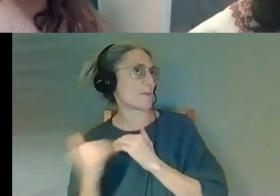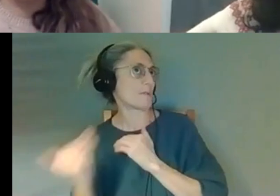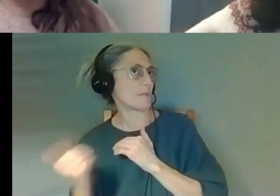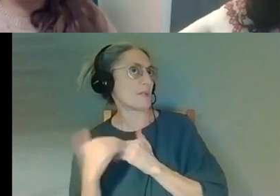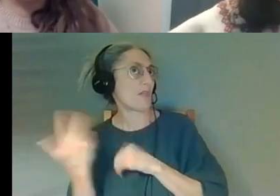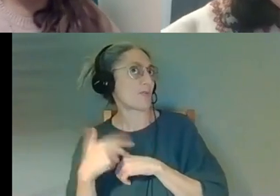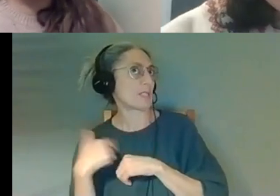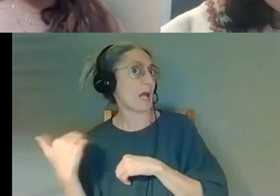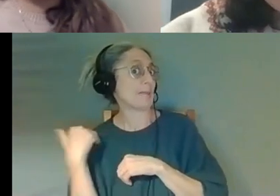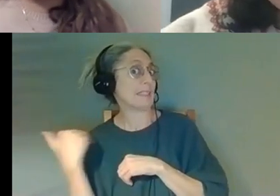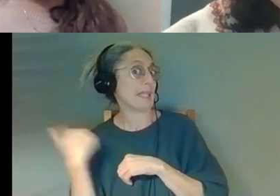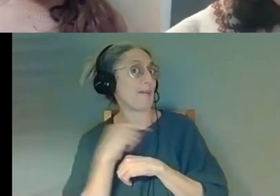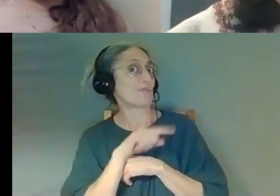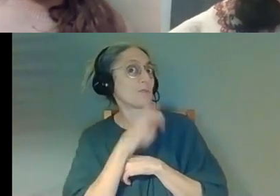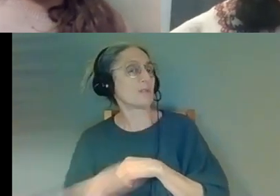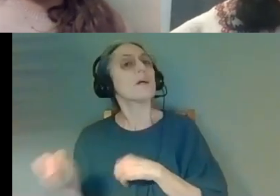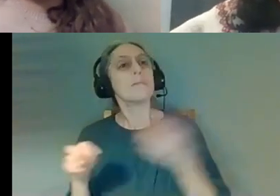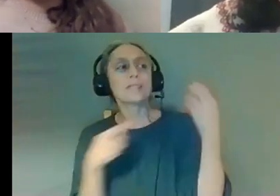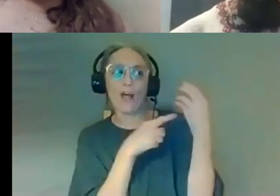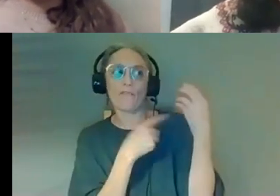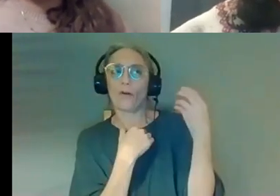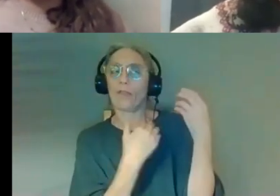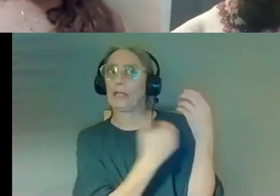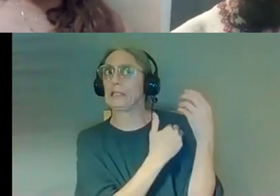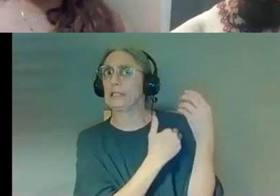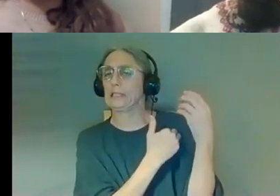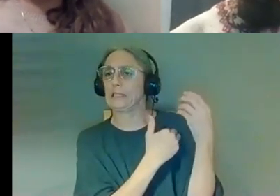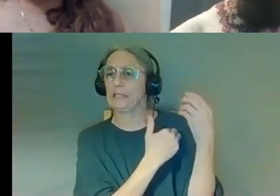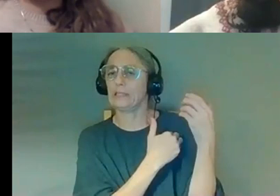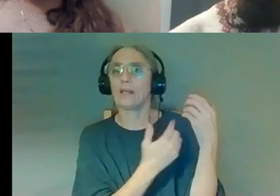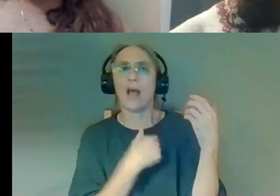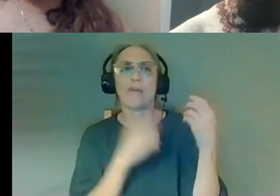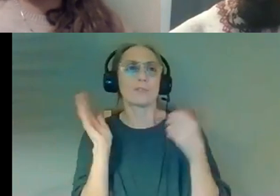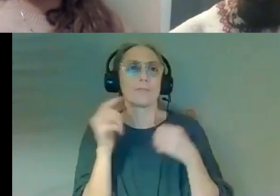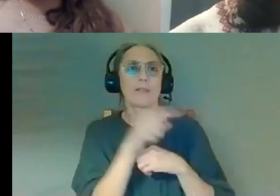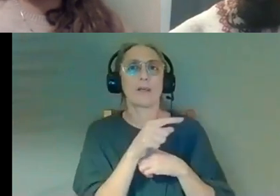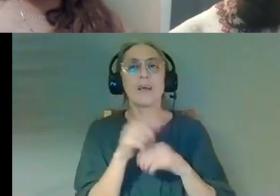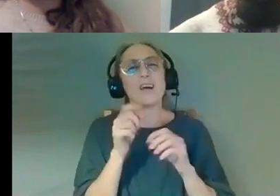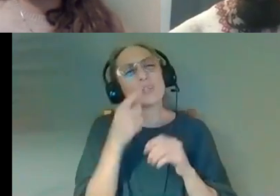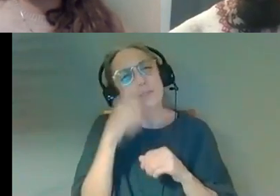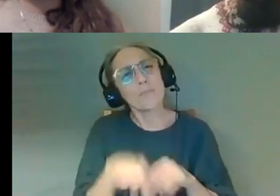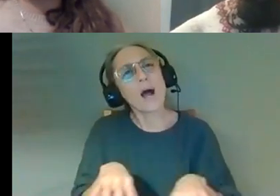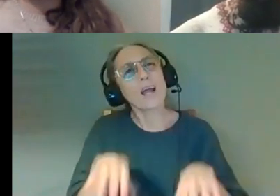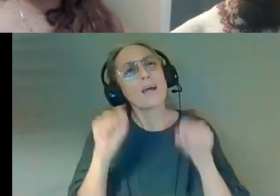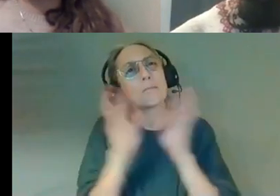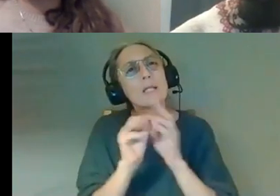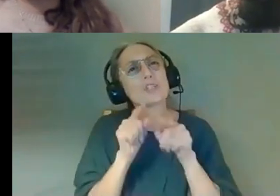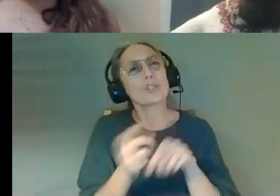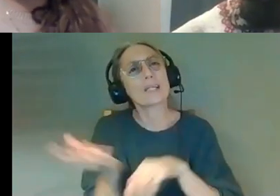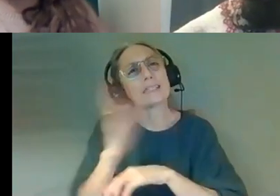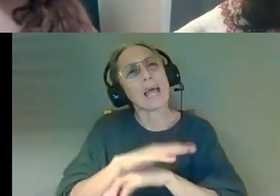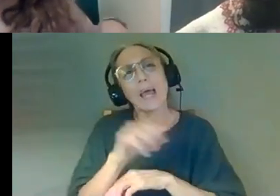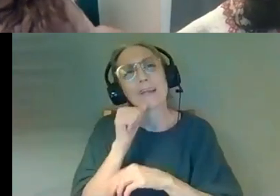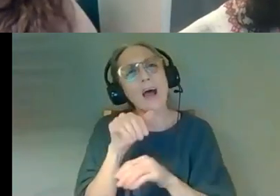phone. Can you all have a meeting during the daytime? Or I mean, yes, we will. We're no,